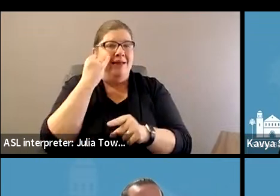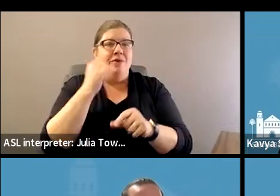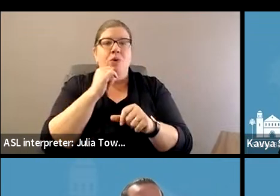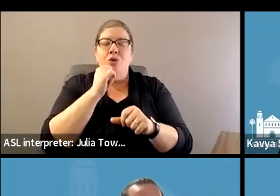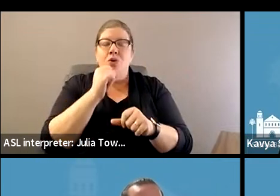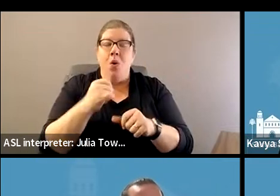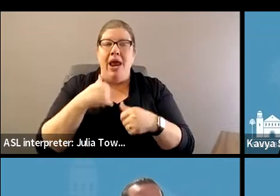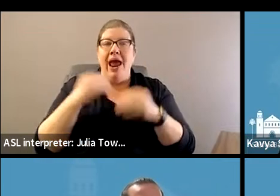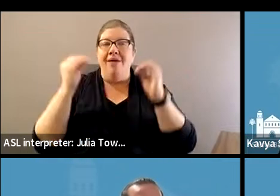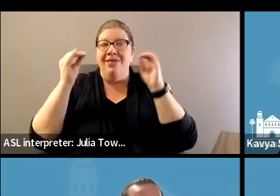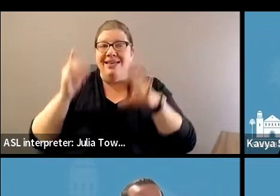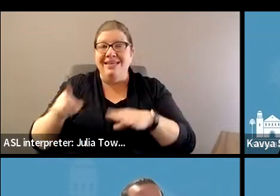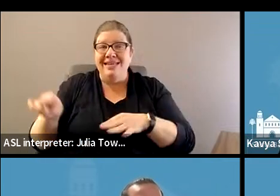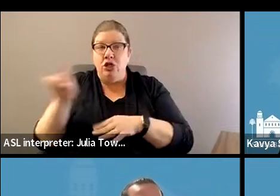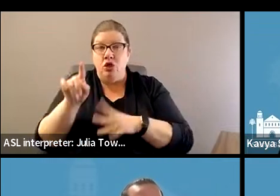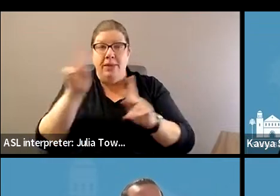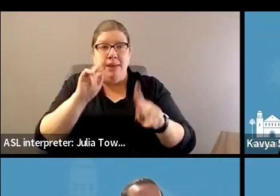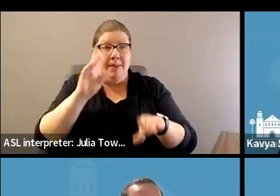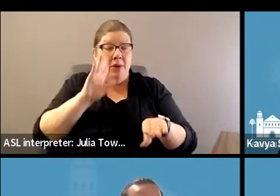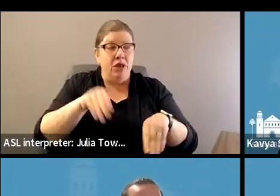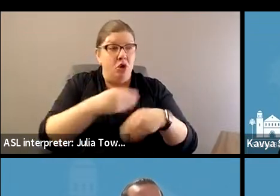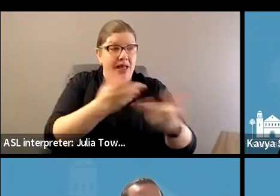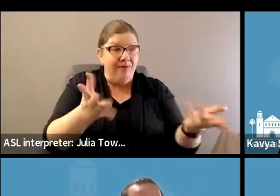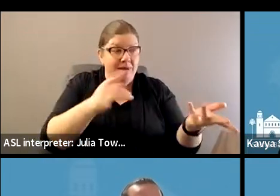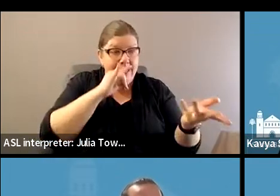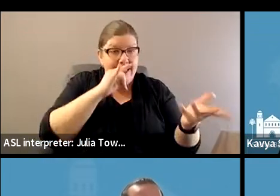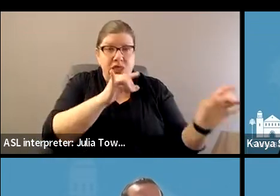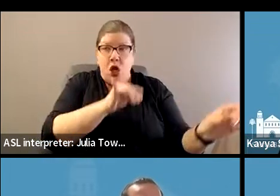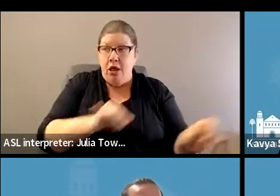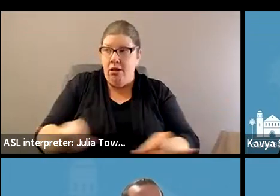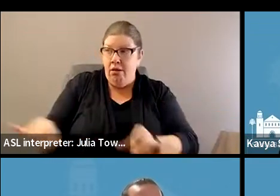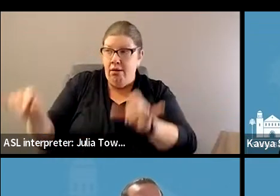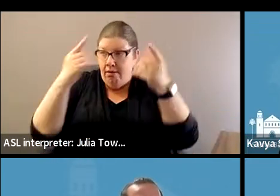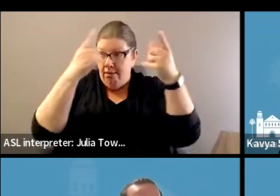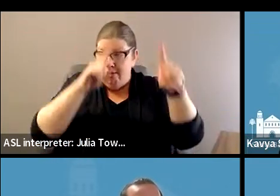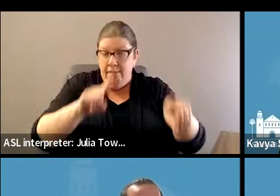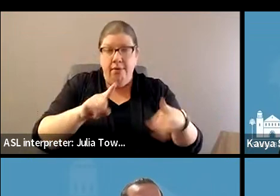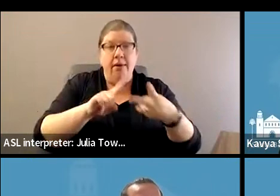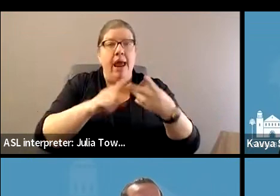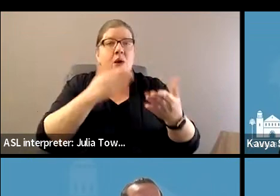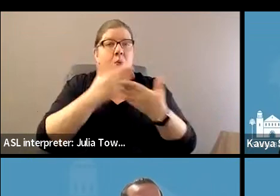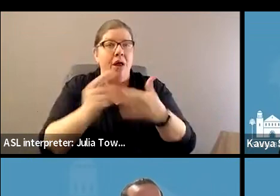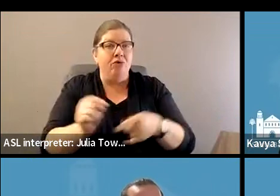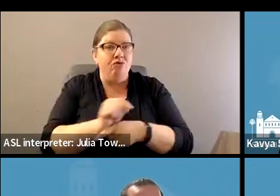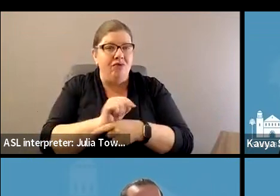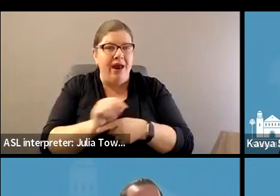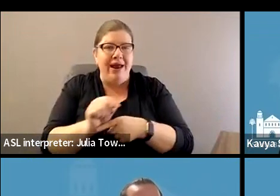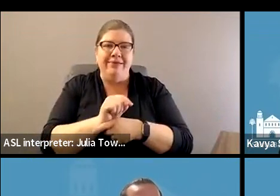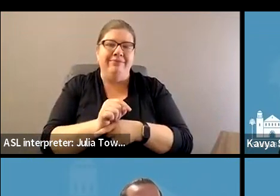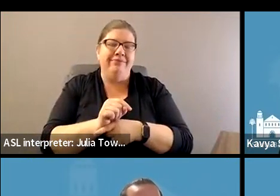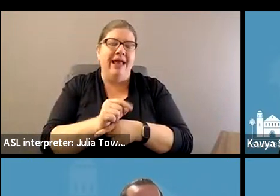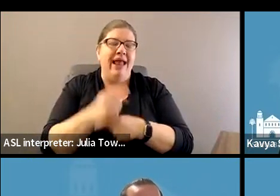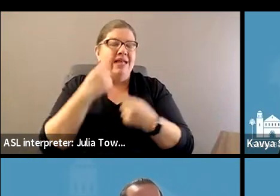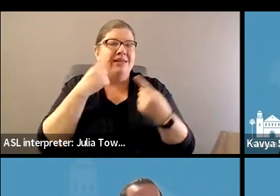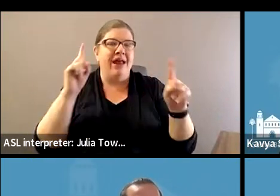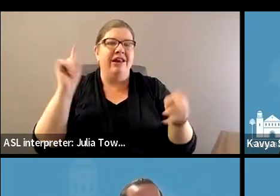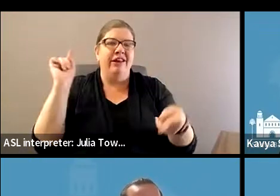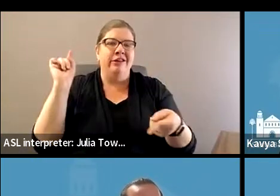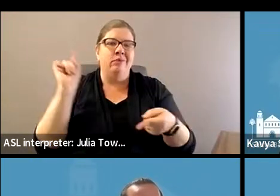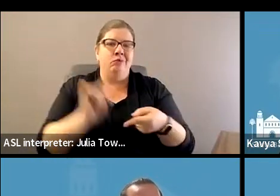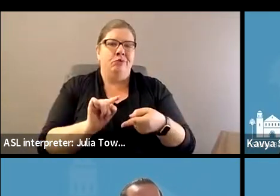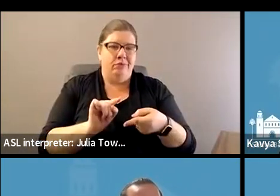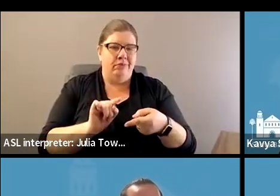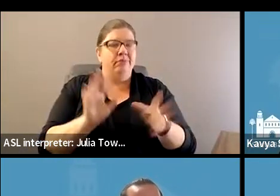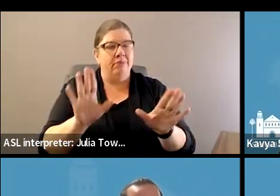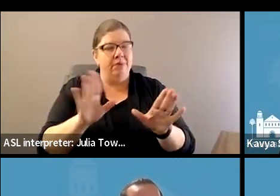the teachers and the people that are delivering it to the kids on the same page and well-trained, it loses its effectiveness. But